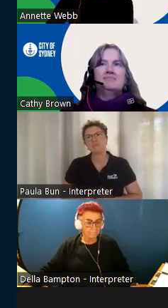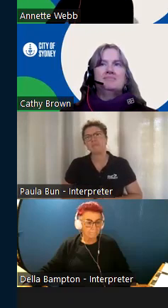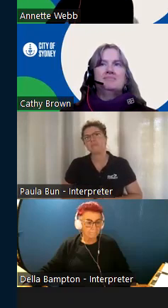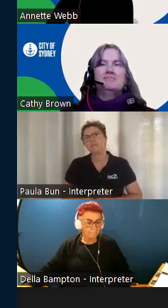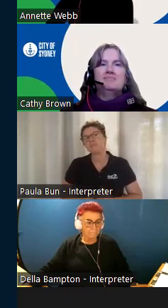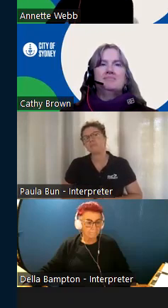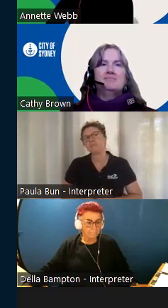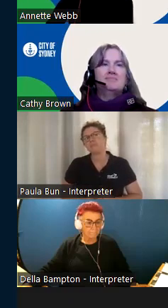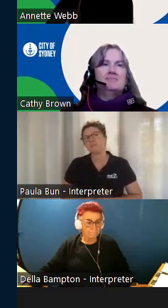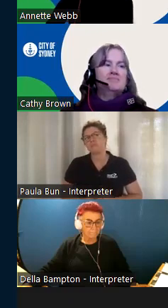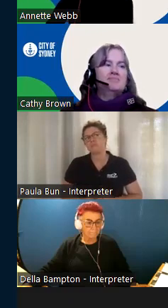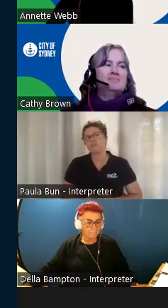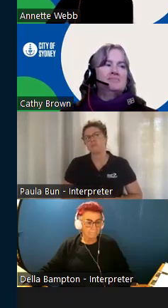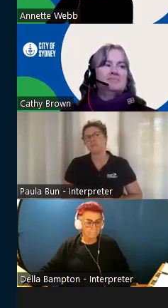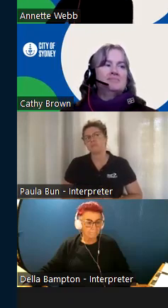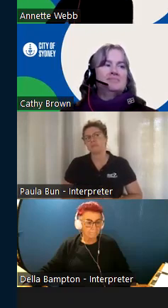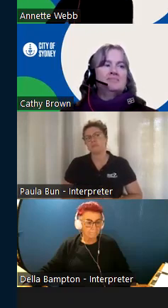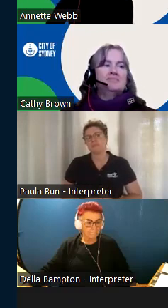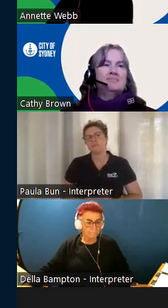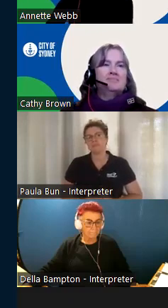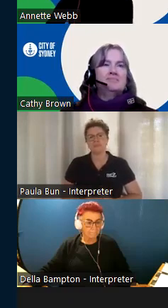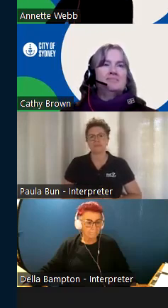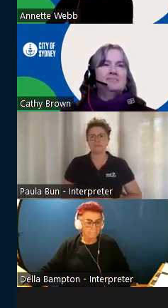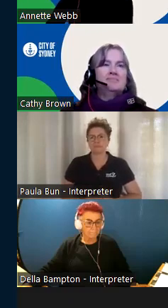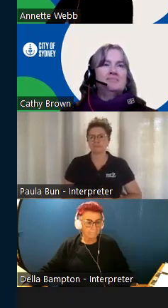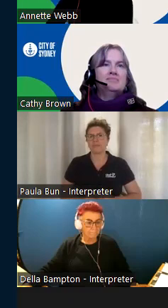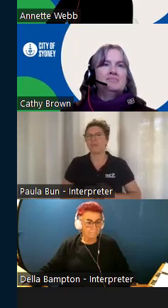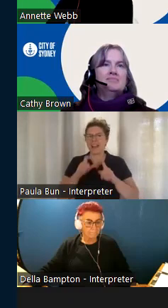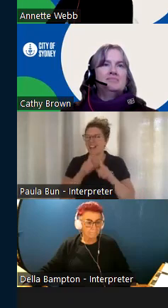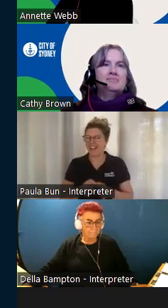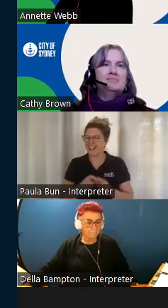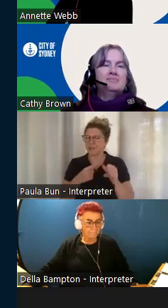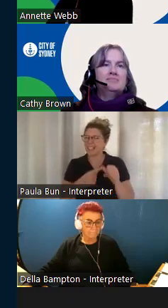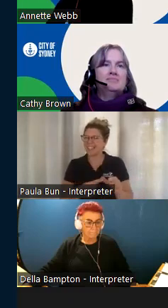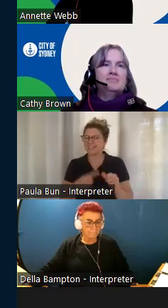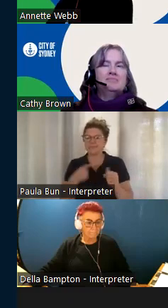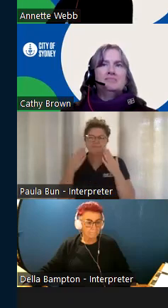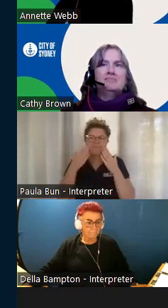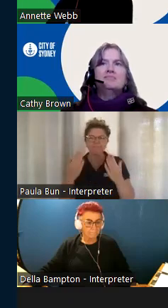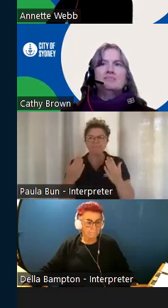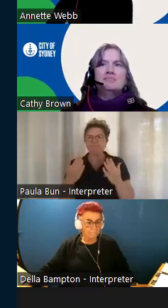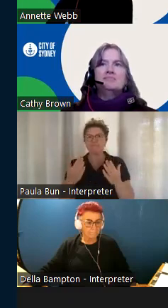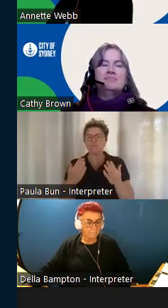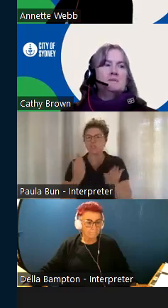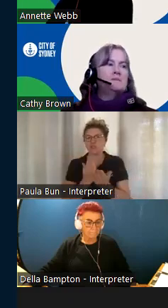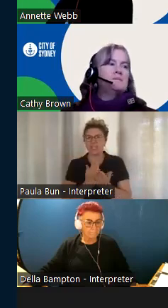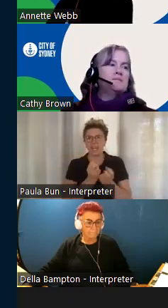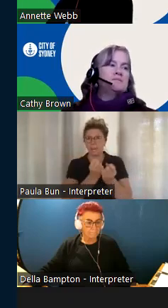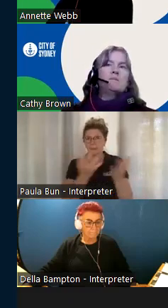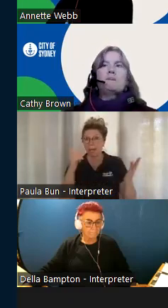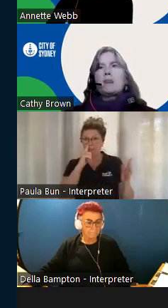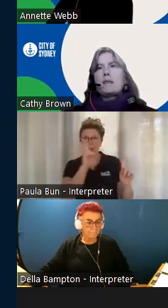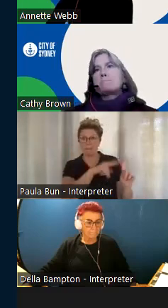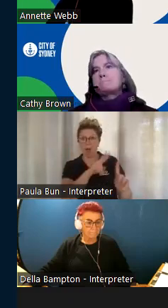it's very difficult to know, to be able to say without knowing what it's a competitive process, so without